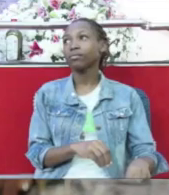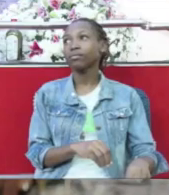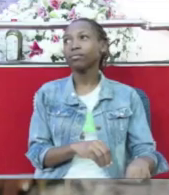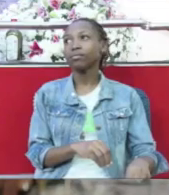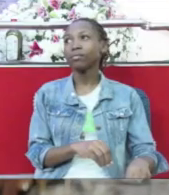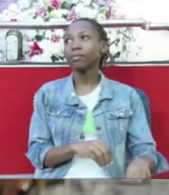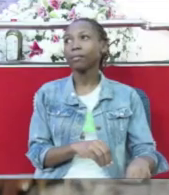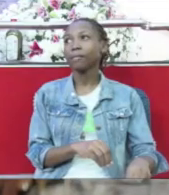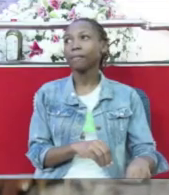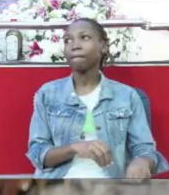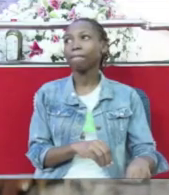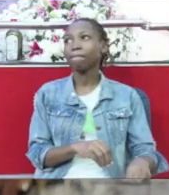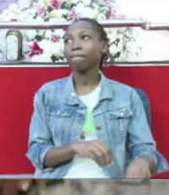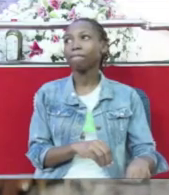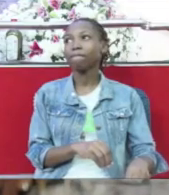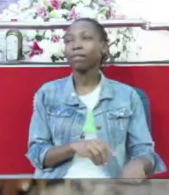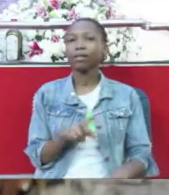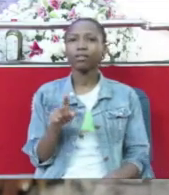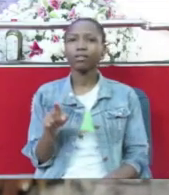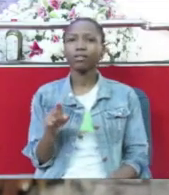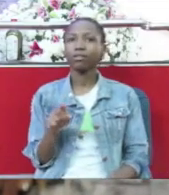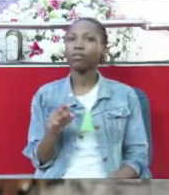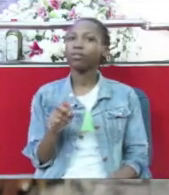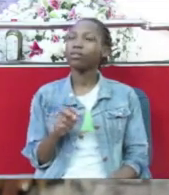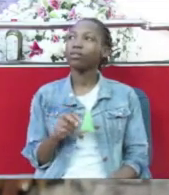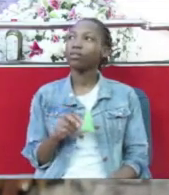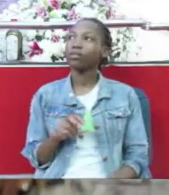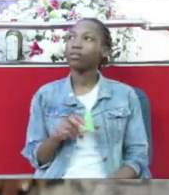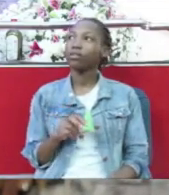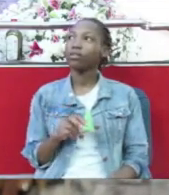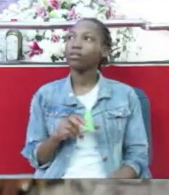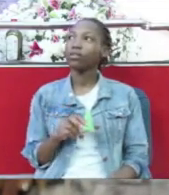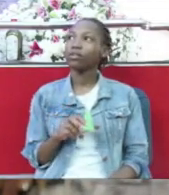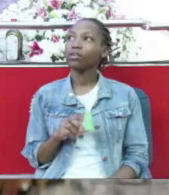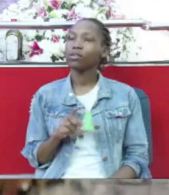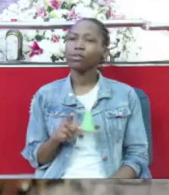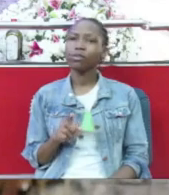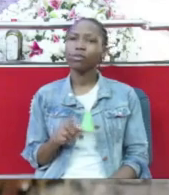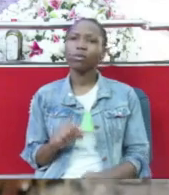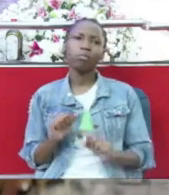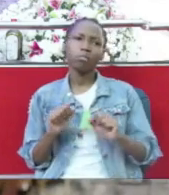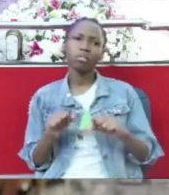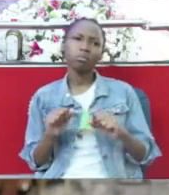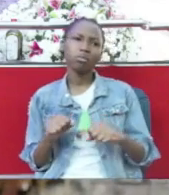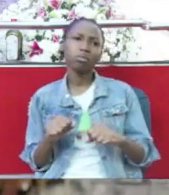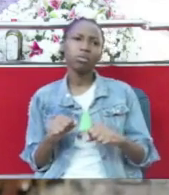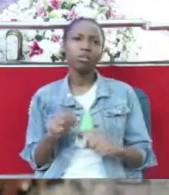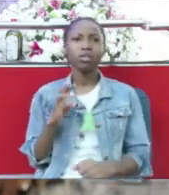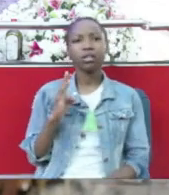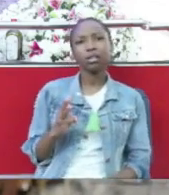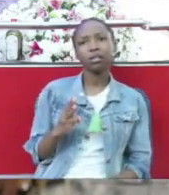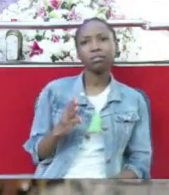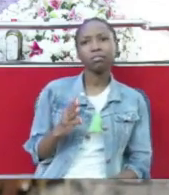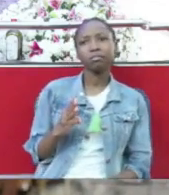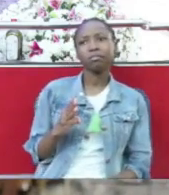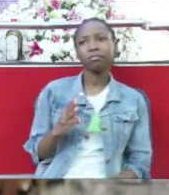missionary. You can stretch it and make it three, yeah? But I'll mention two, actually I'll mention three. Then I'll come to the fourth one, which is